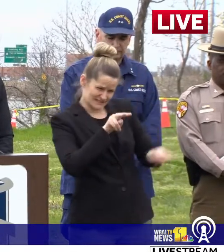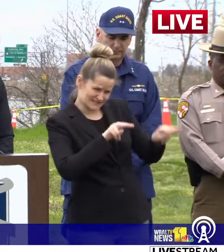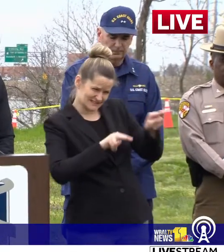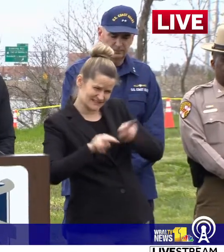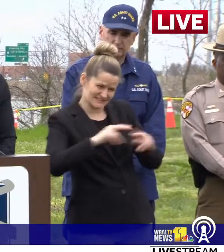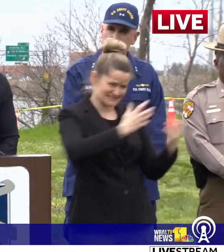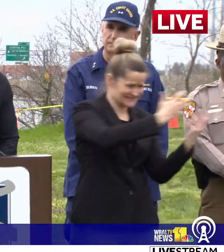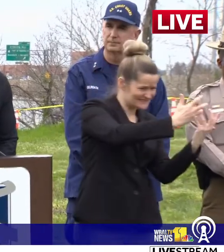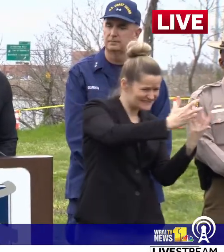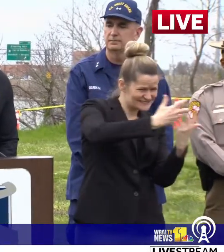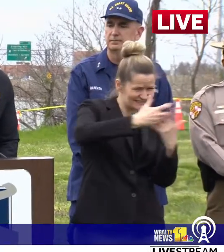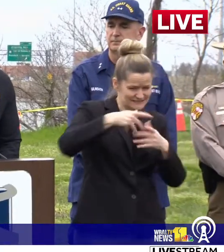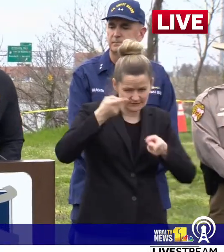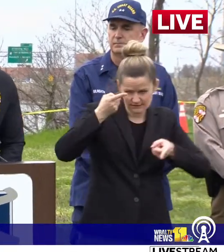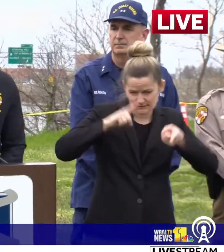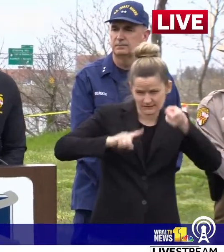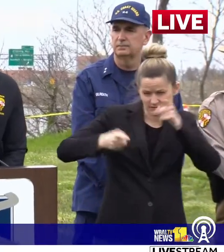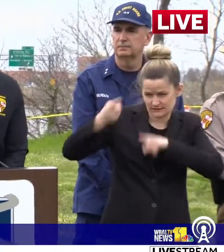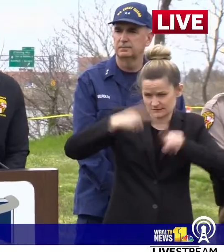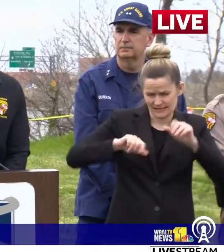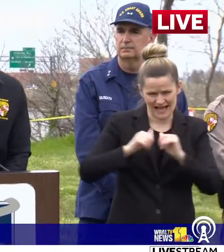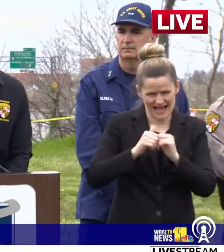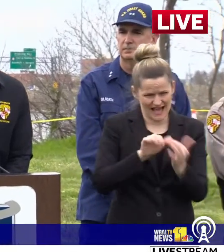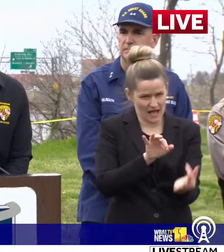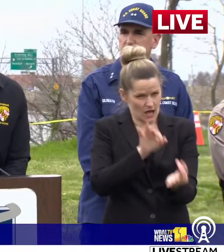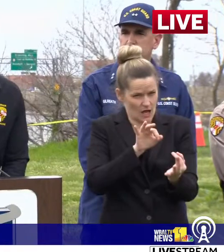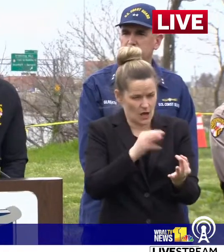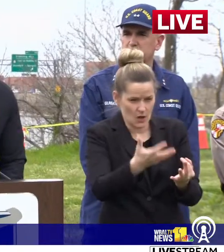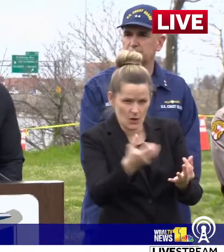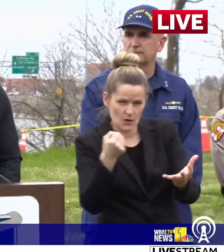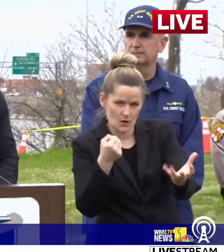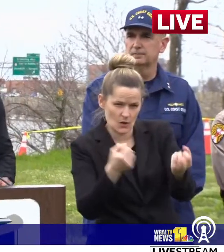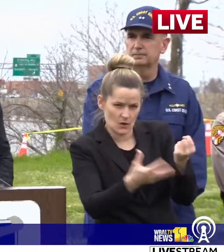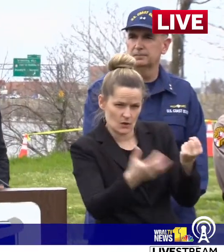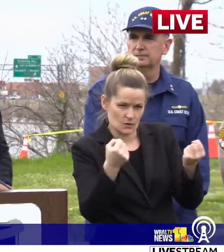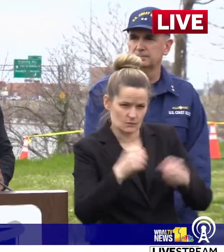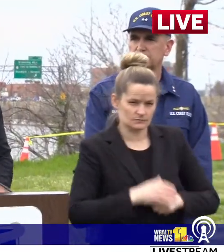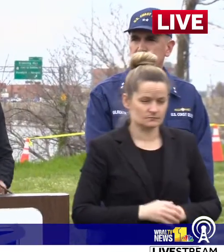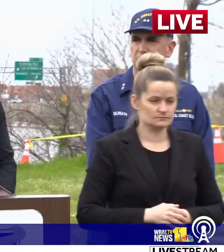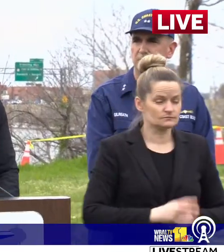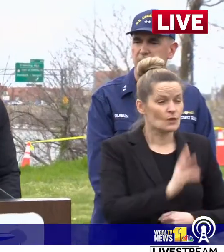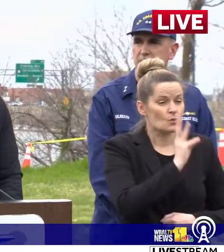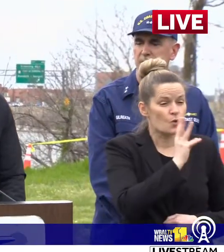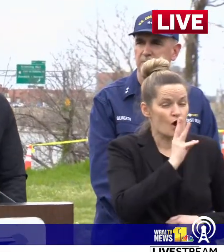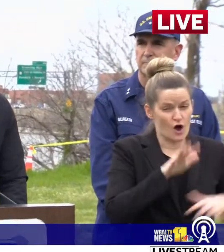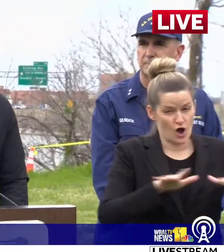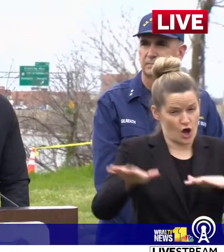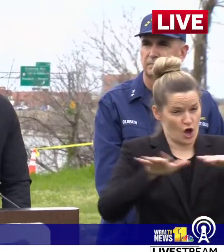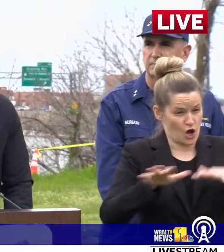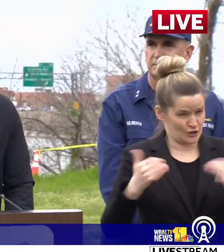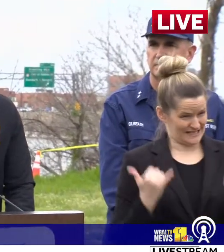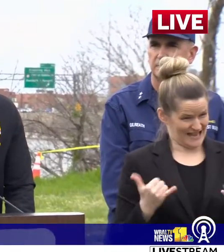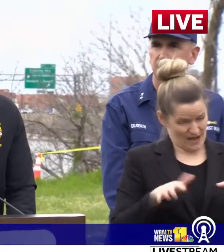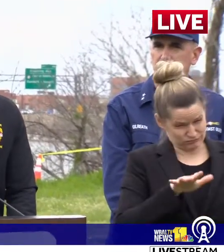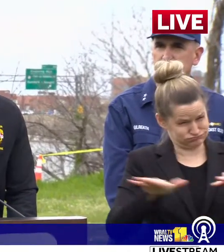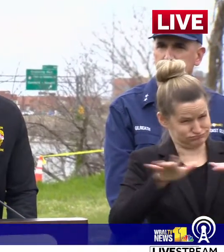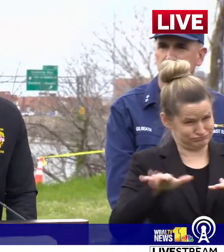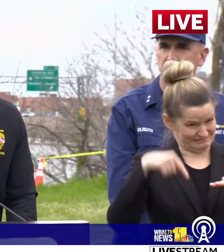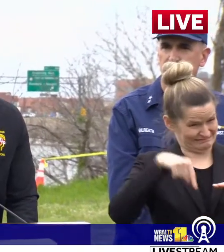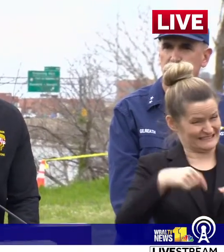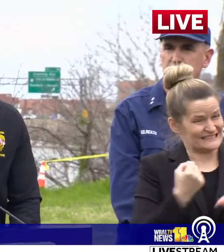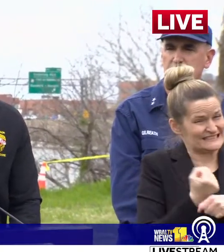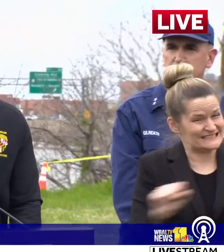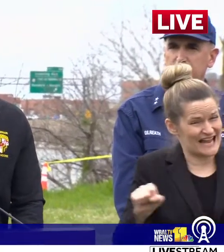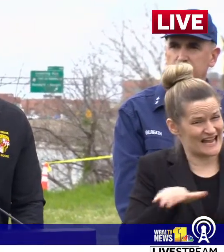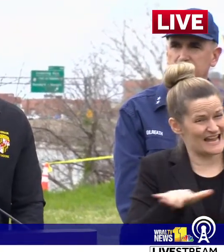effort. Conditions in the water make it unsafe for rescue divers, and we're not just talking about